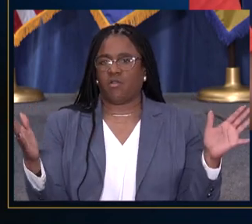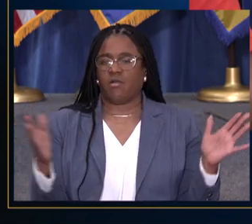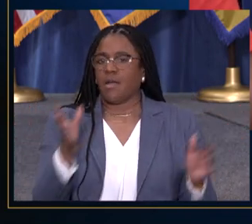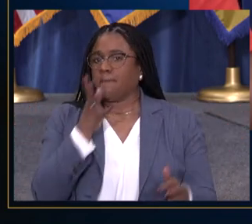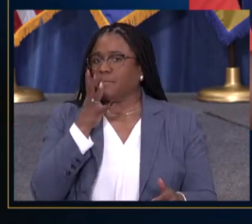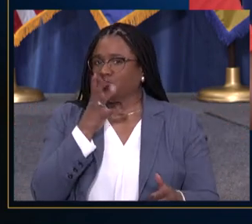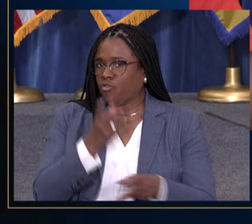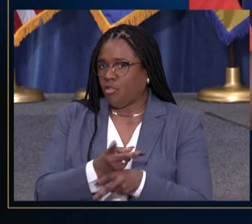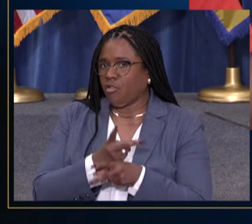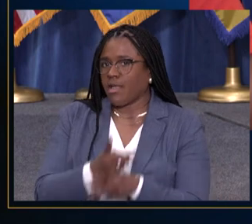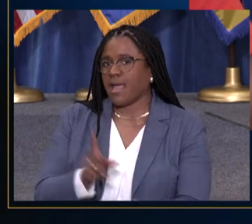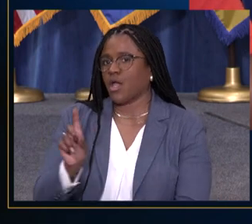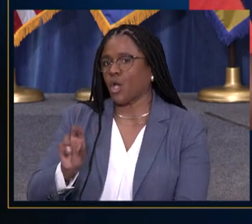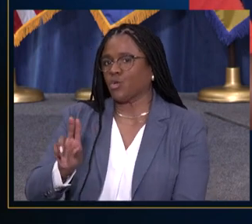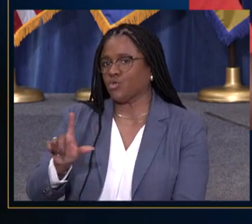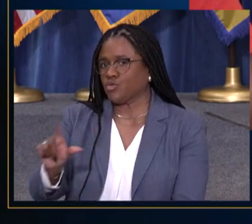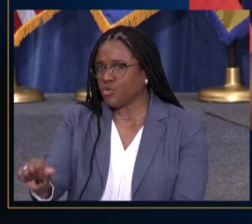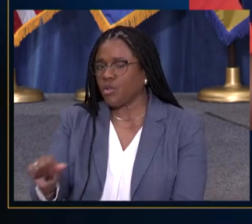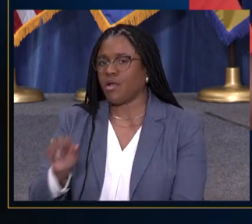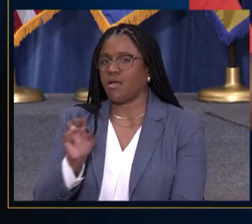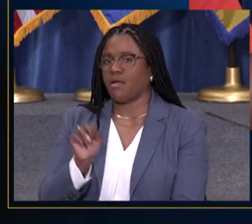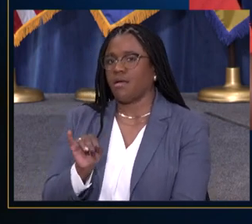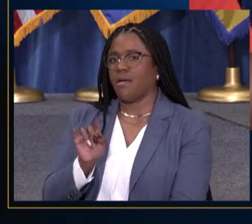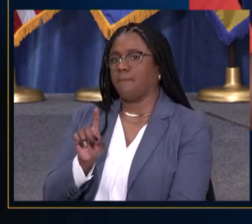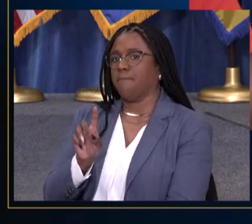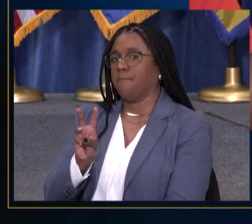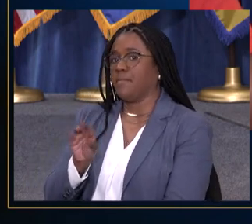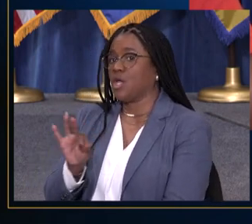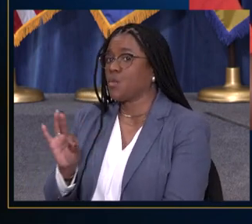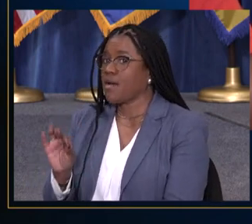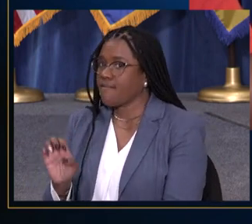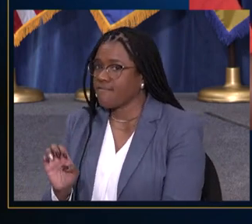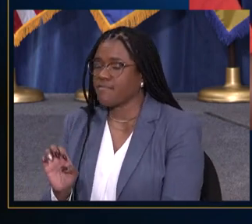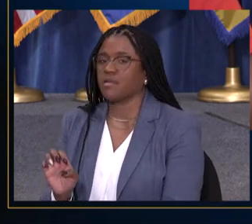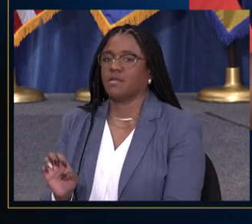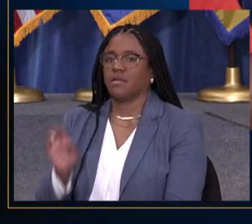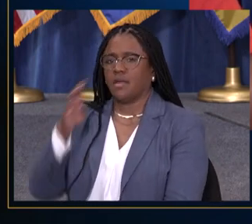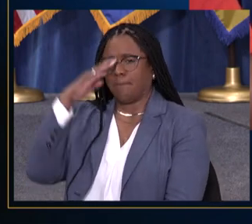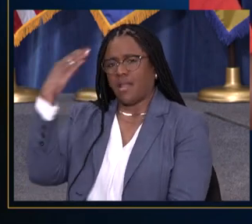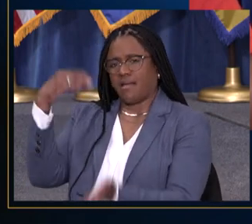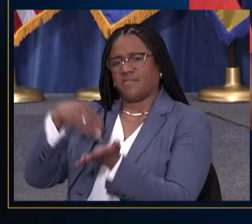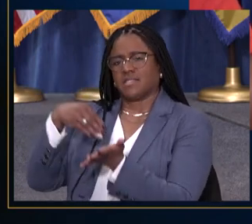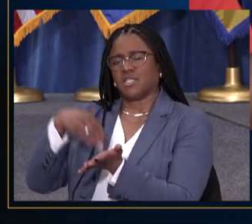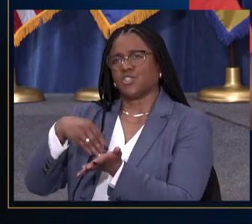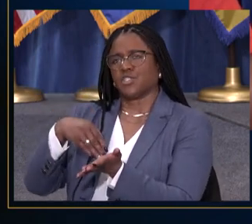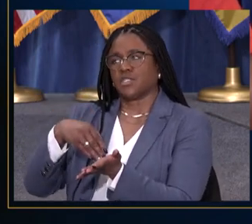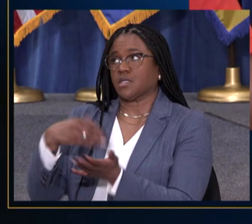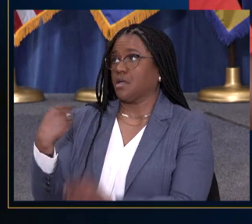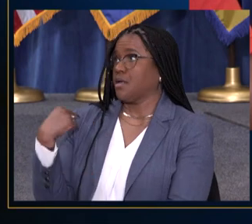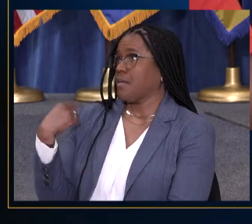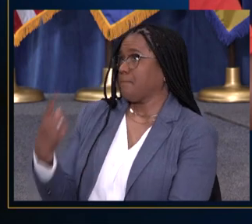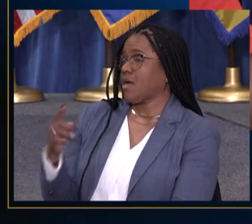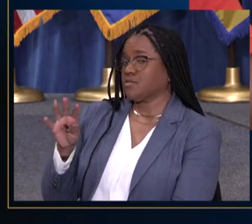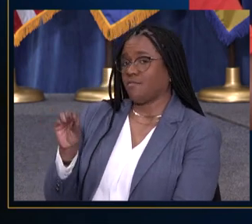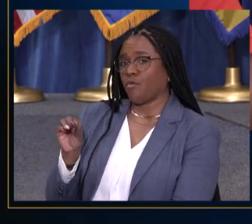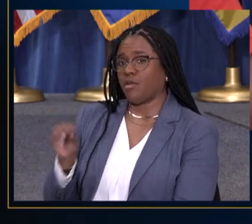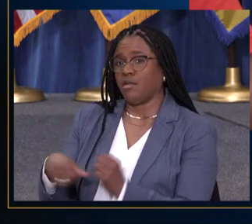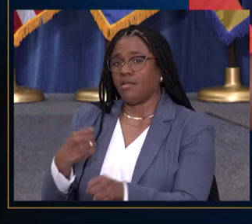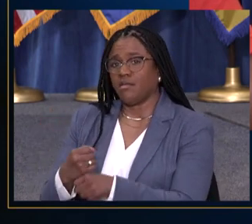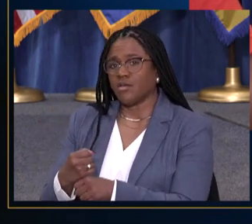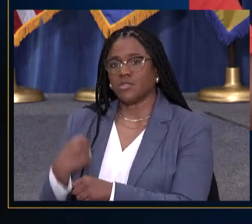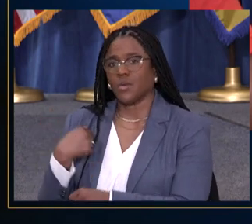care workforce, the doula workforce, the midwifery workforce. As far as Black physicians, in the past 40 years, we